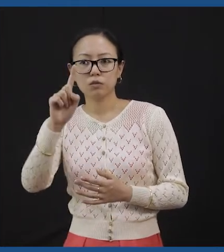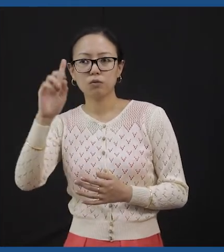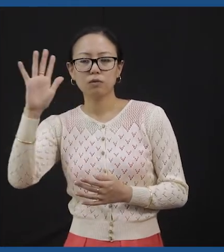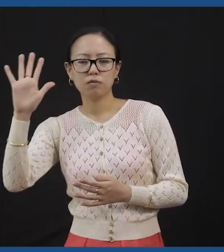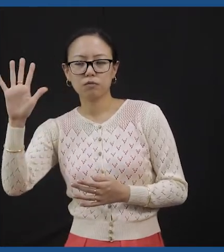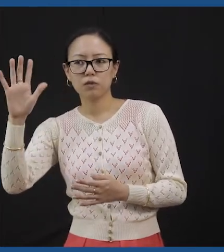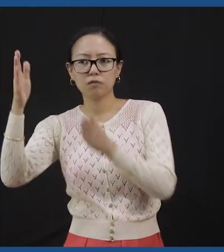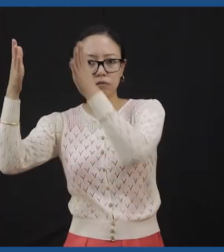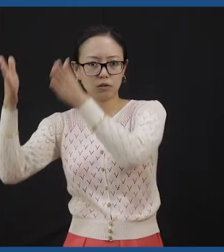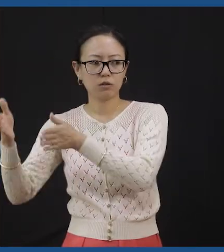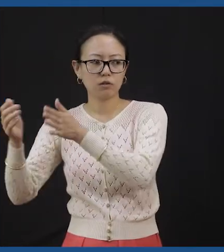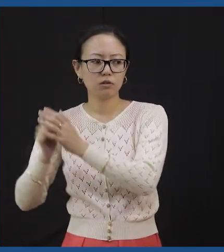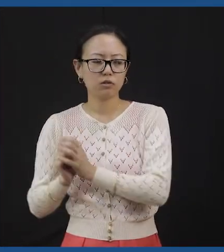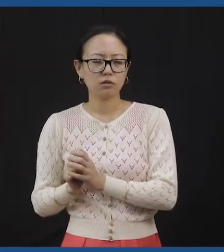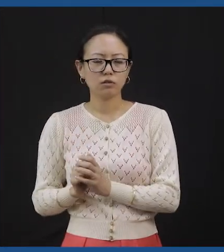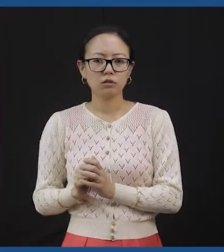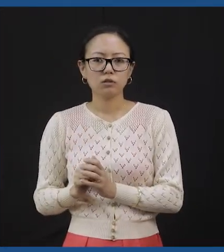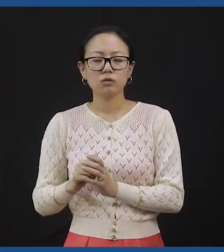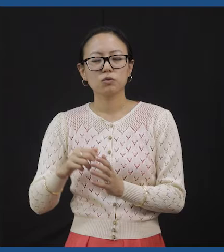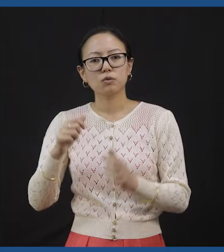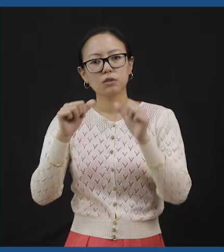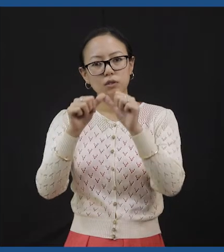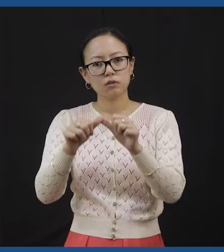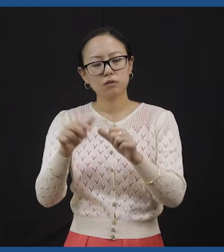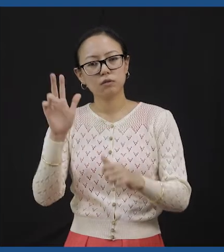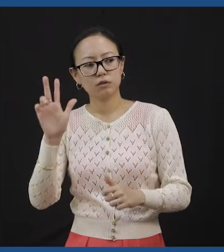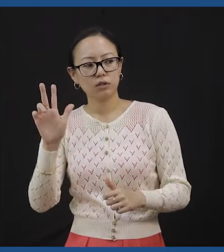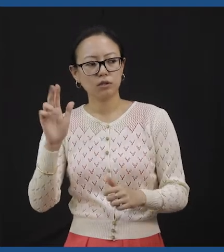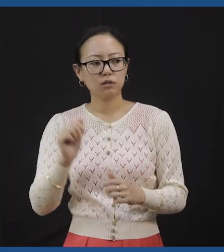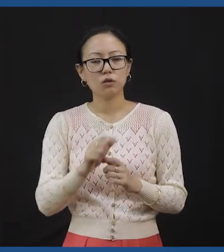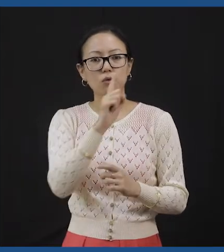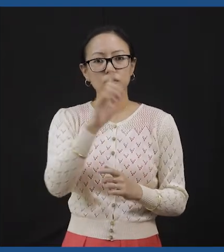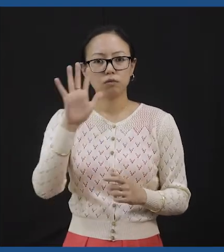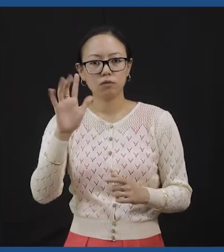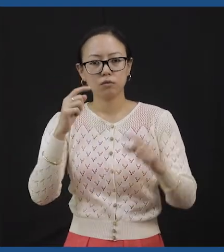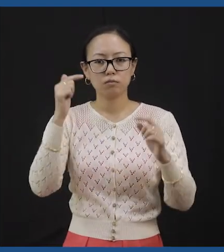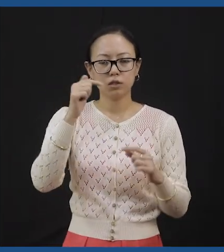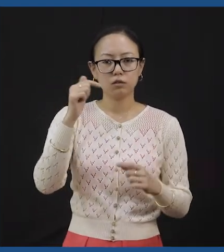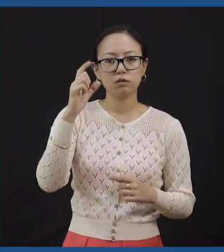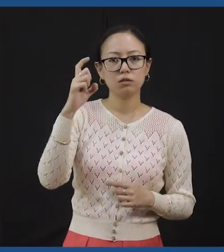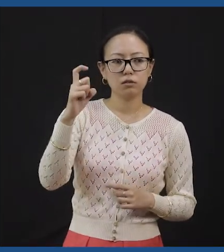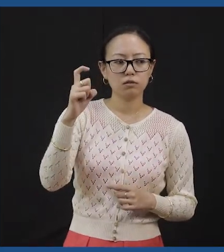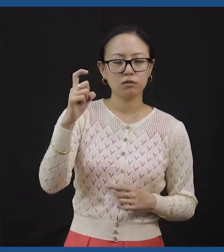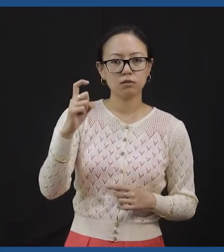from the hundreds place. You borrow 1 from the hundreds place, which makes it 11.